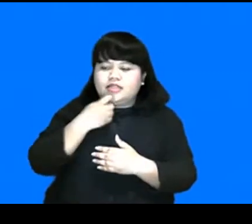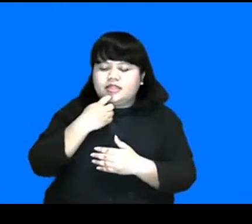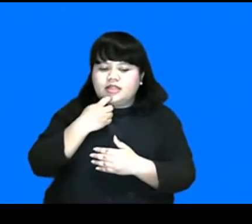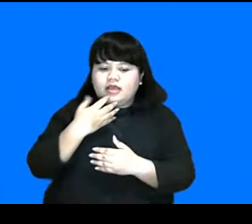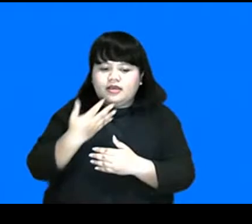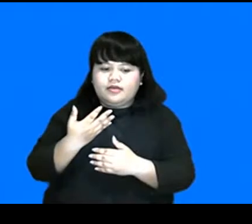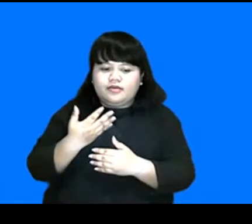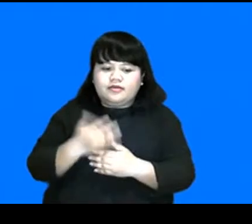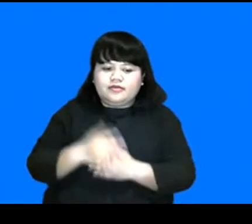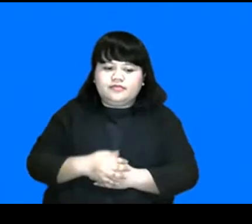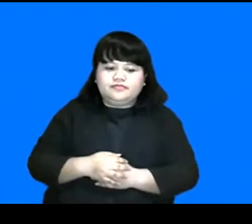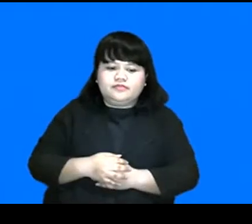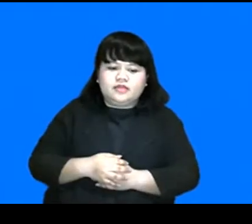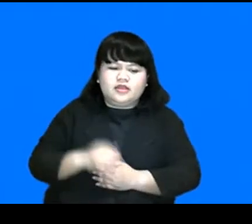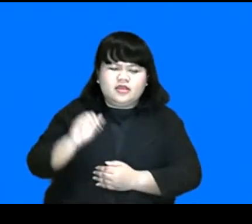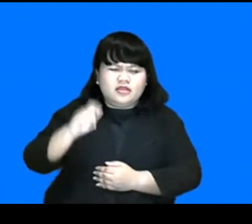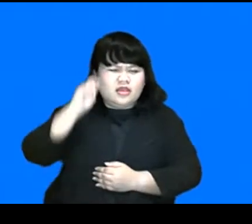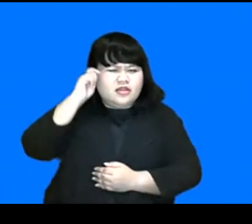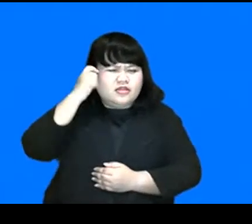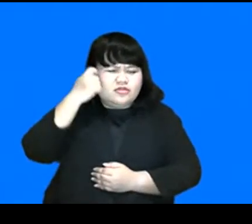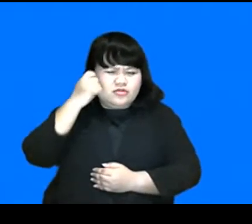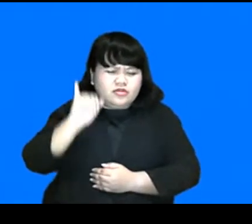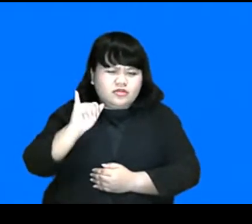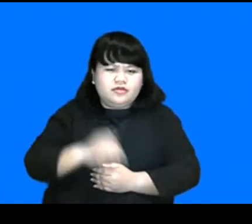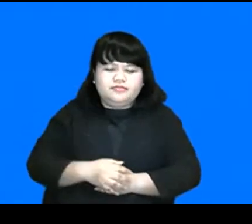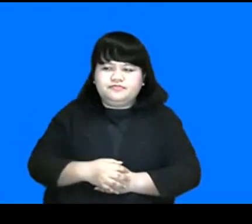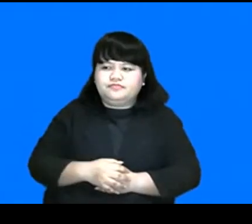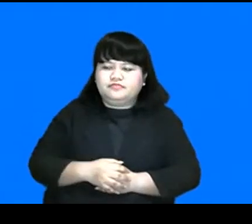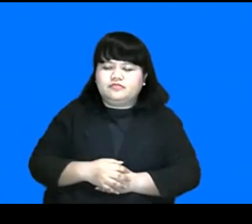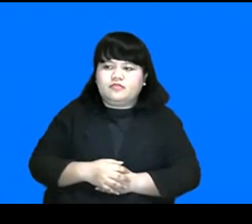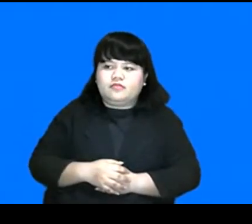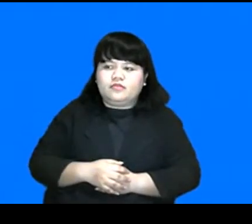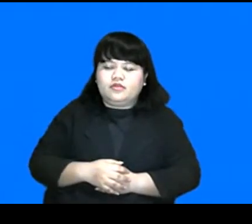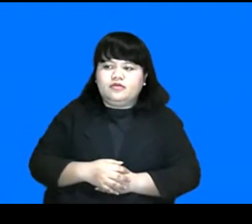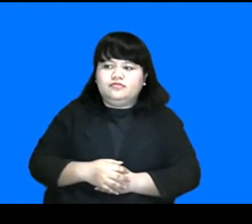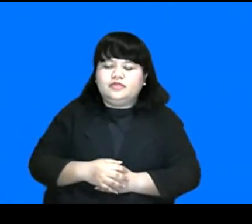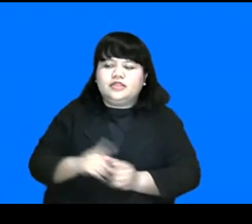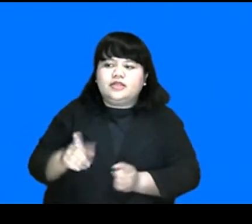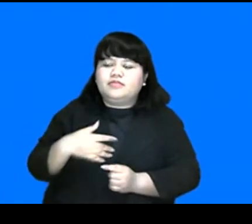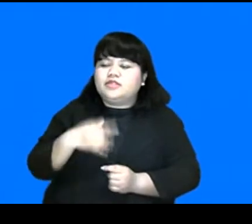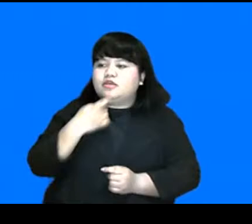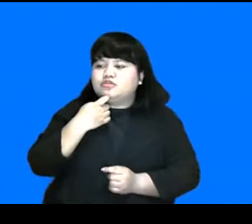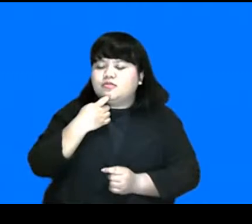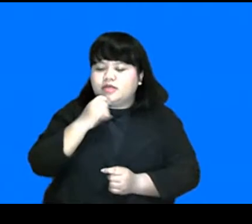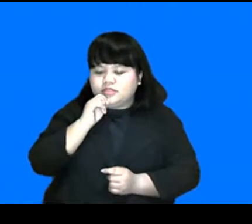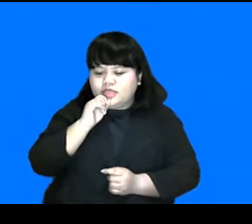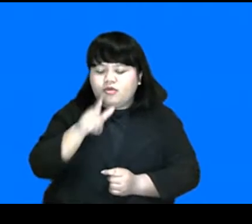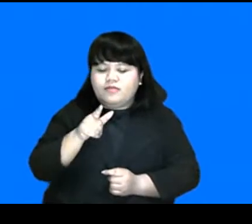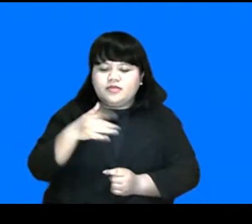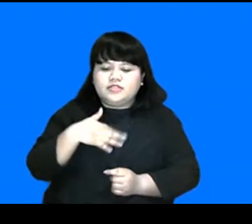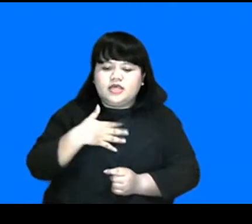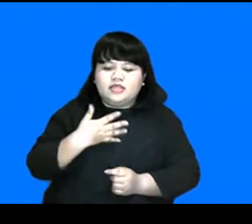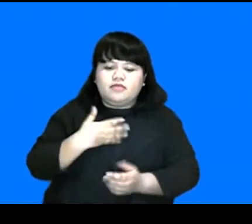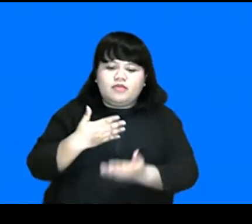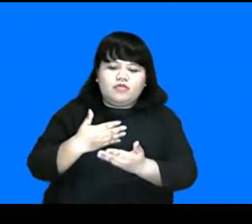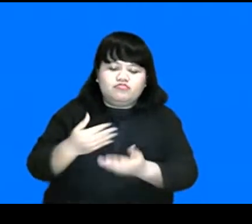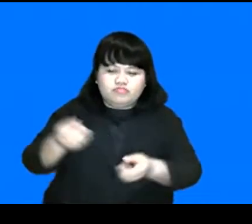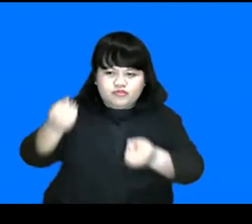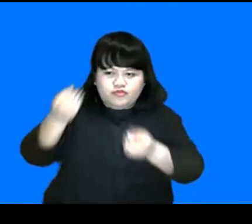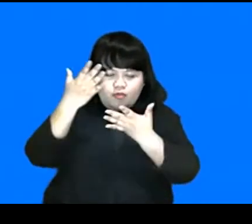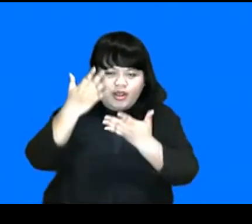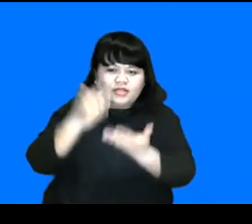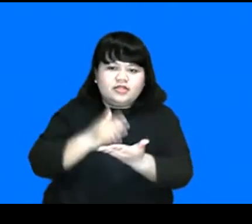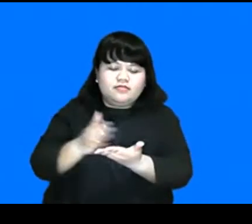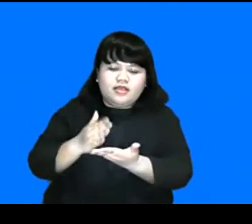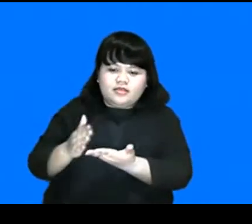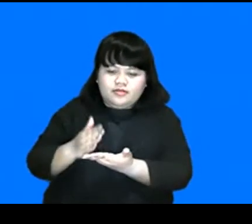it's a difficult question, but I'll try to answer. But I would like to share information that I missed on the presentations,